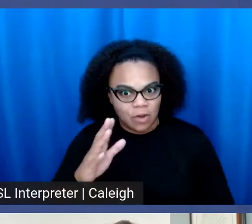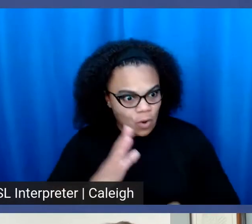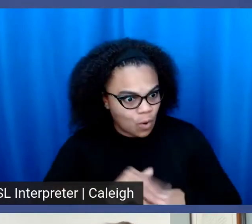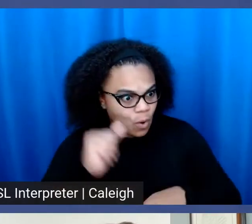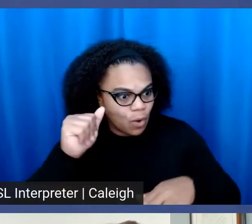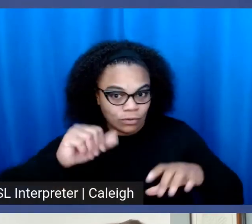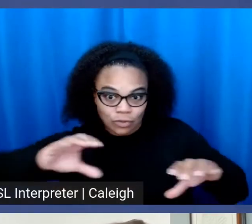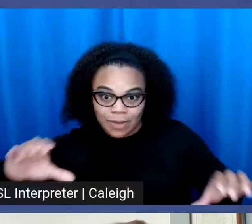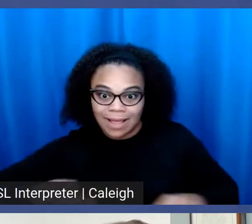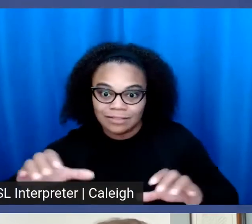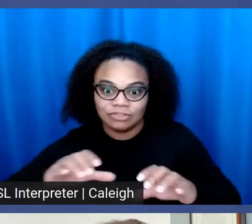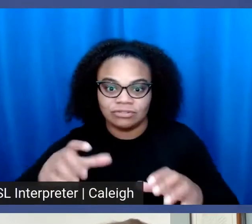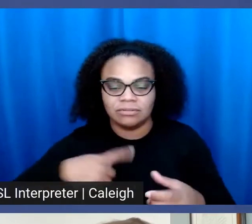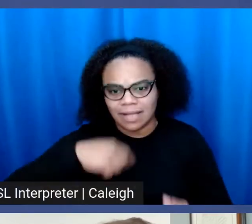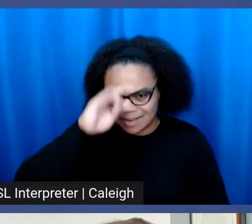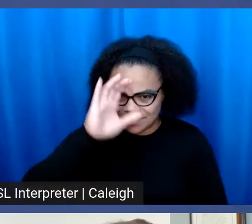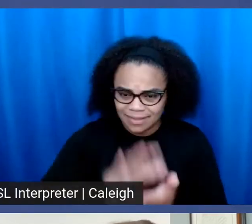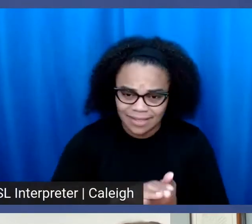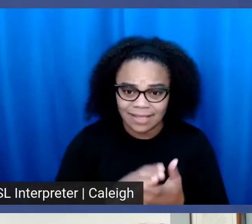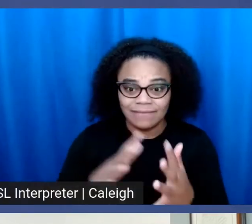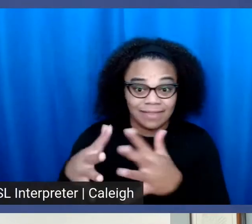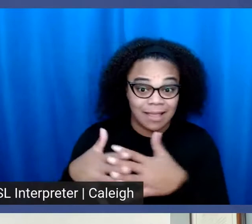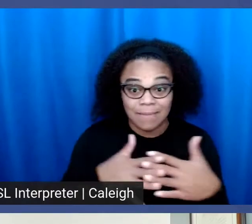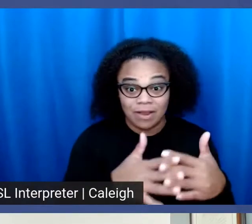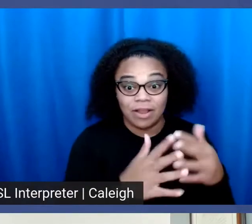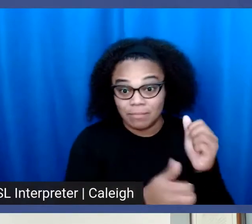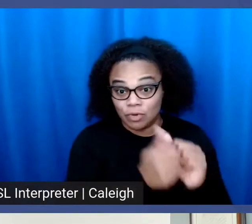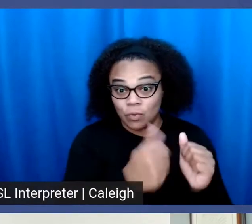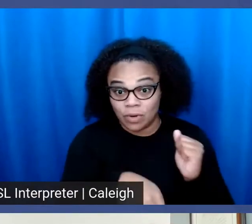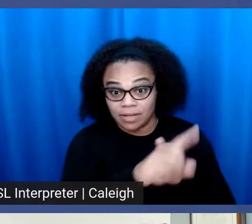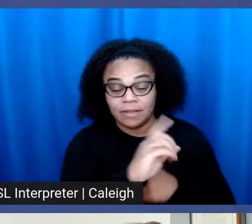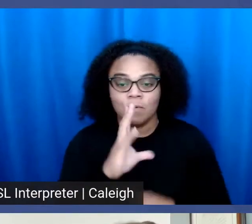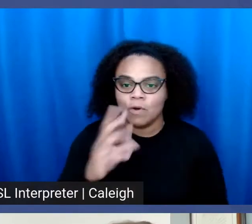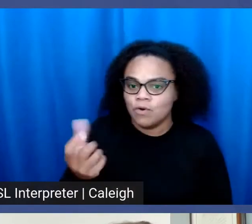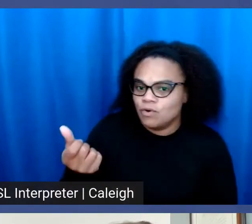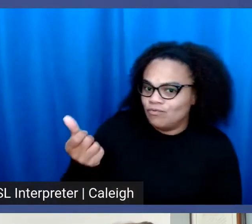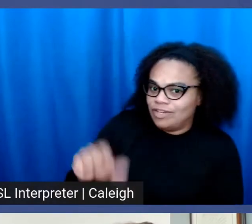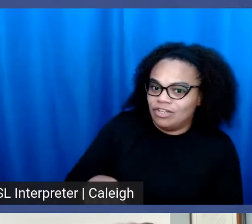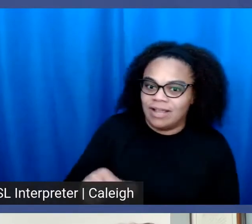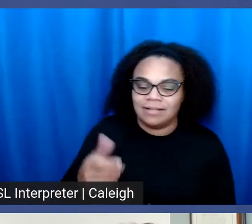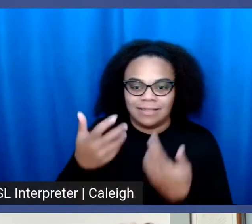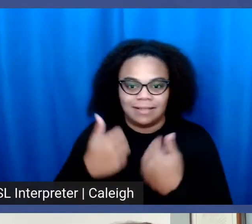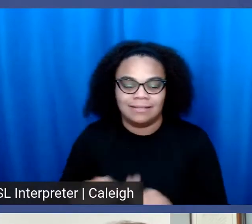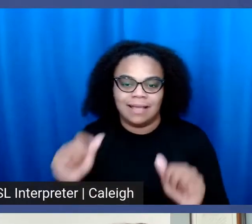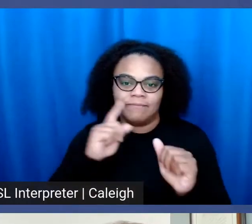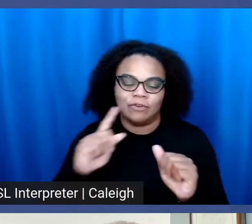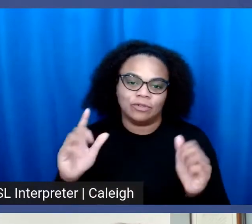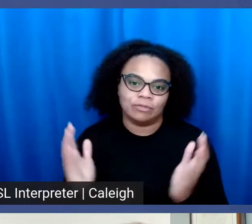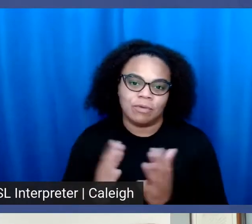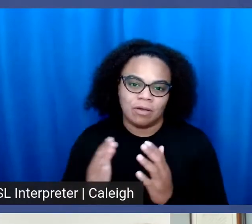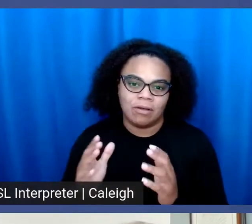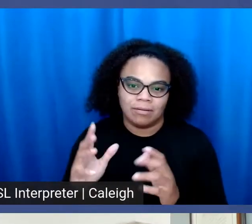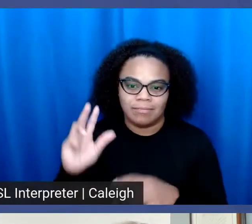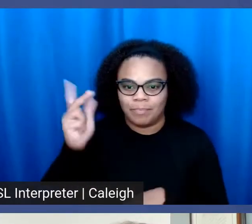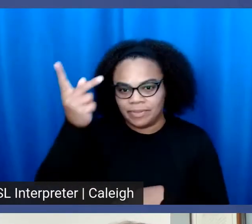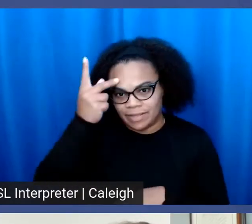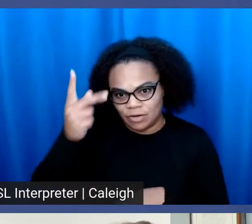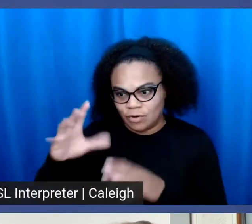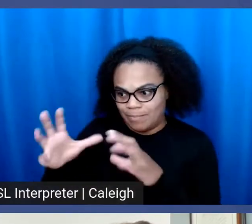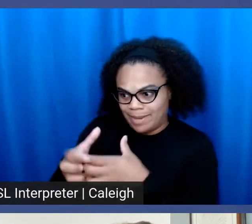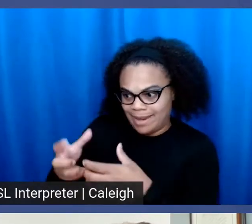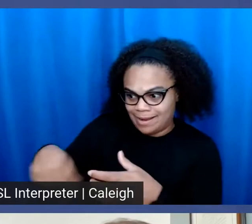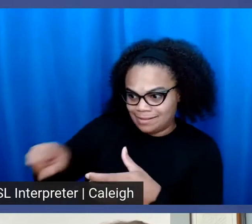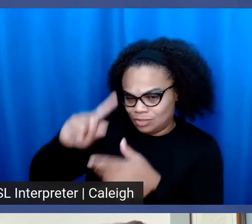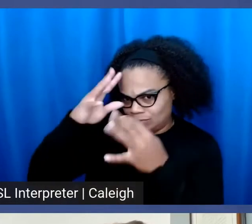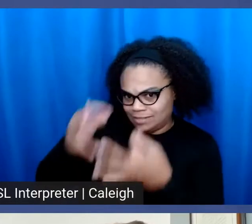I still believe in, that absolutely rejects the attempts of small political bands to decide for the rest of us what we can and